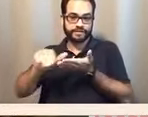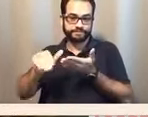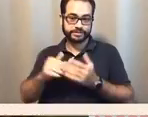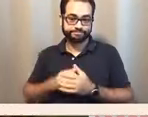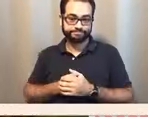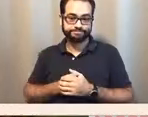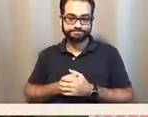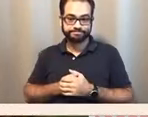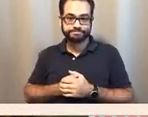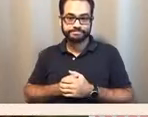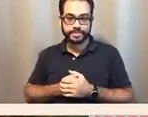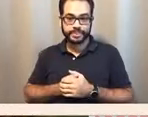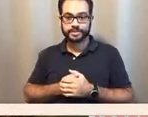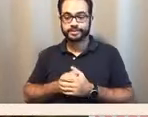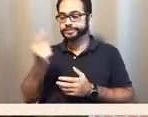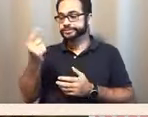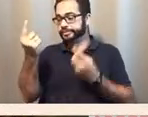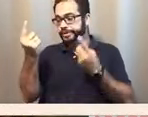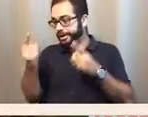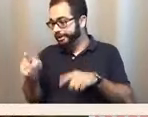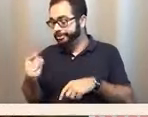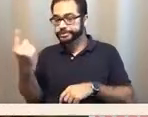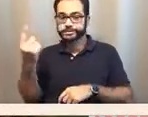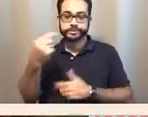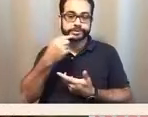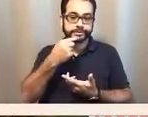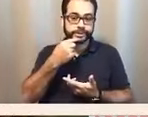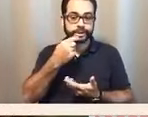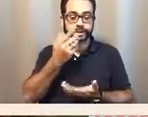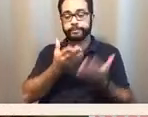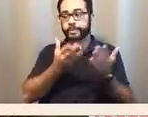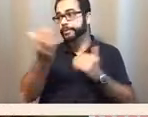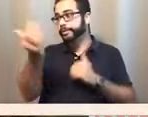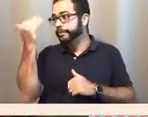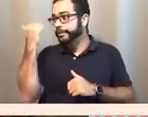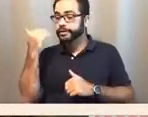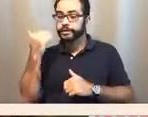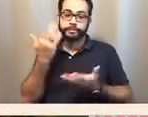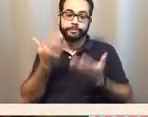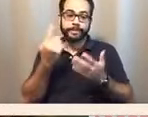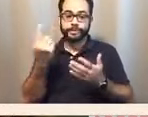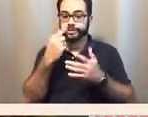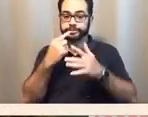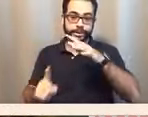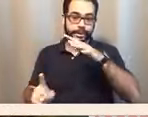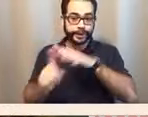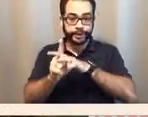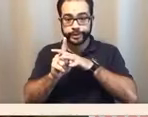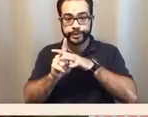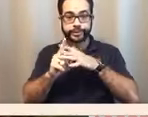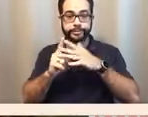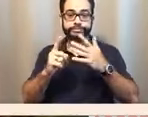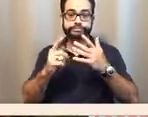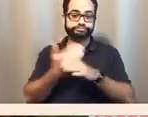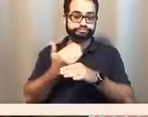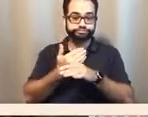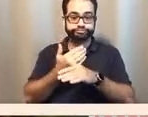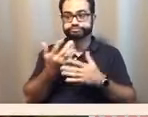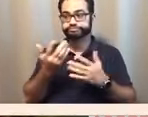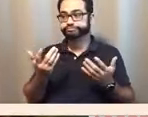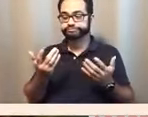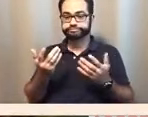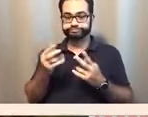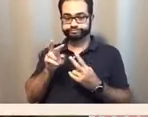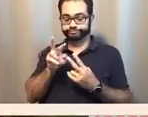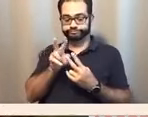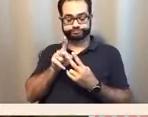was said, something was done, maybe it had been in the past, maybe something came up, and neither party